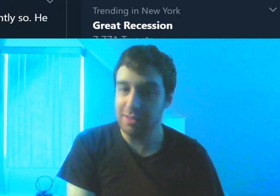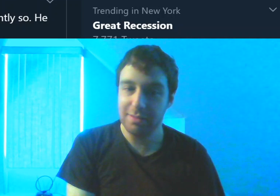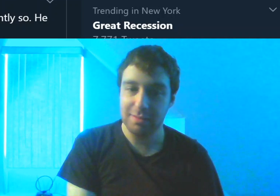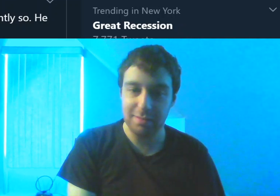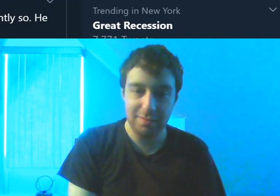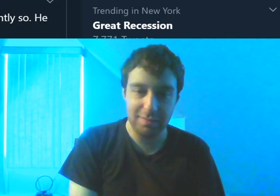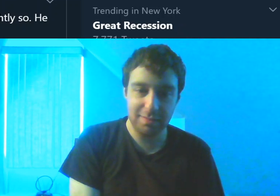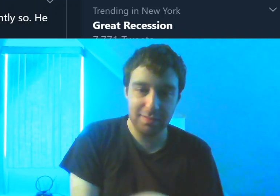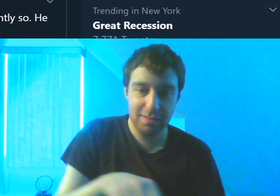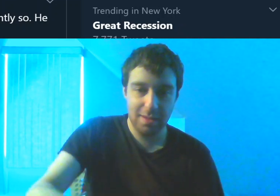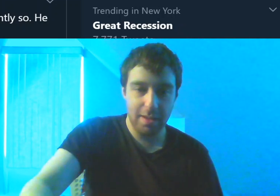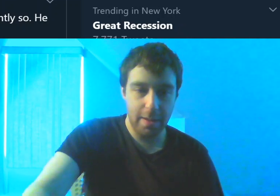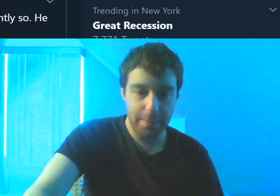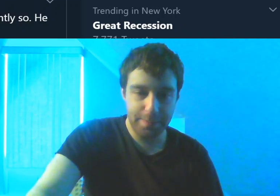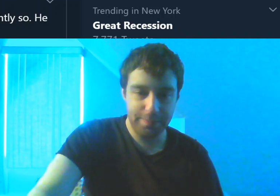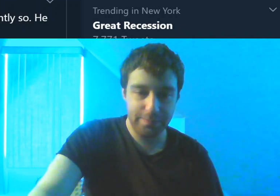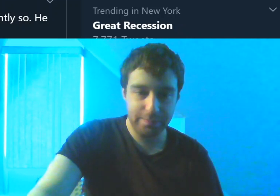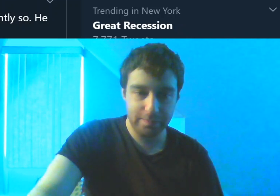And